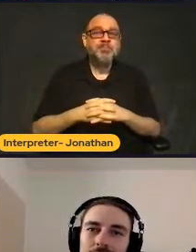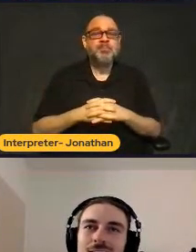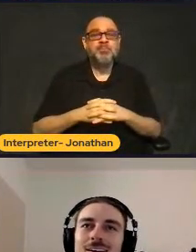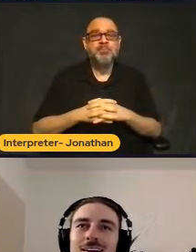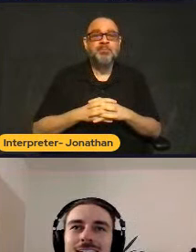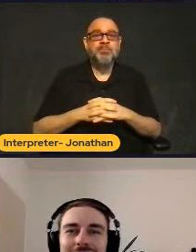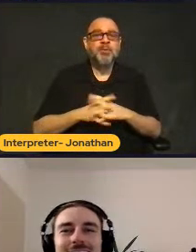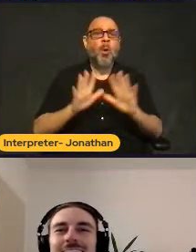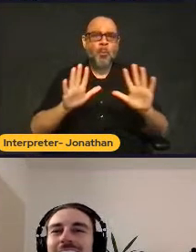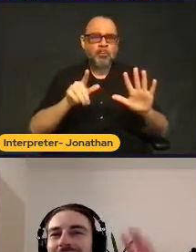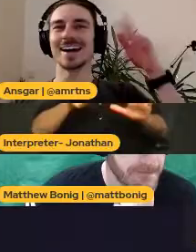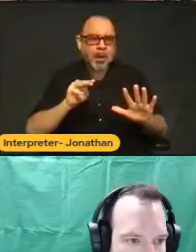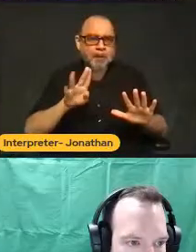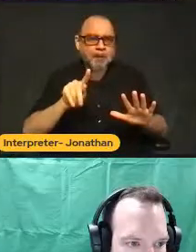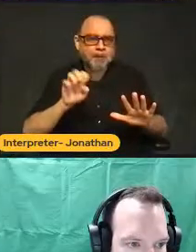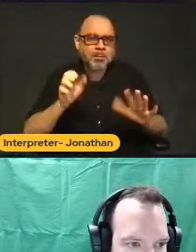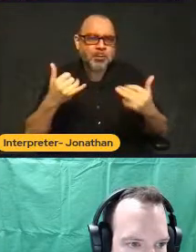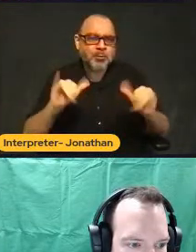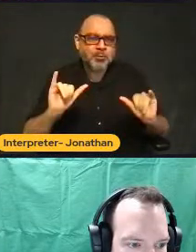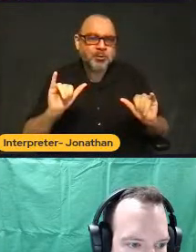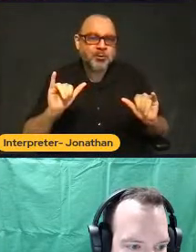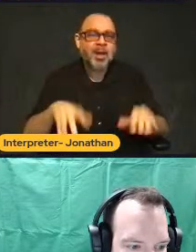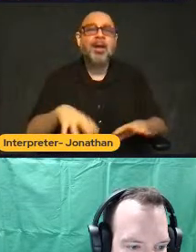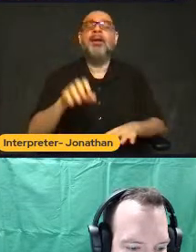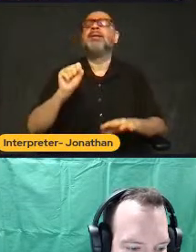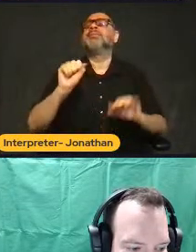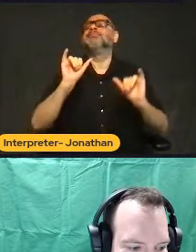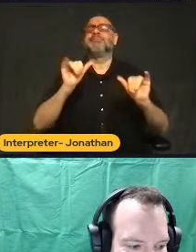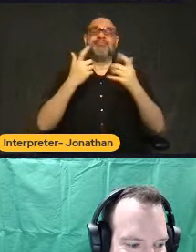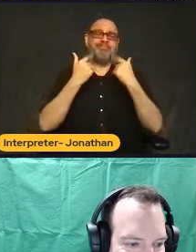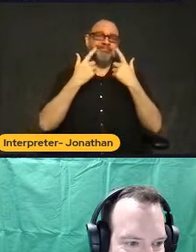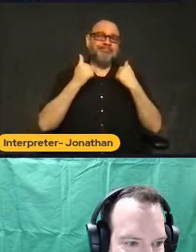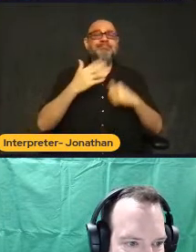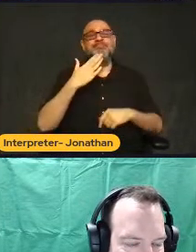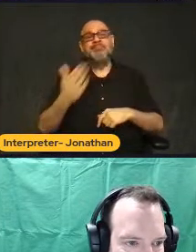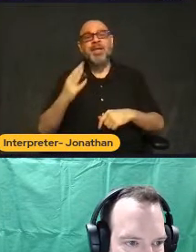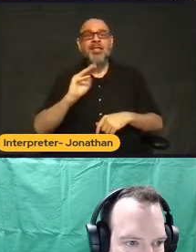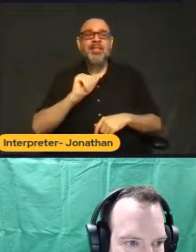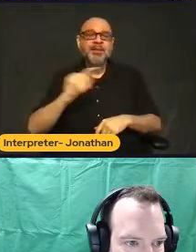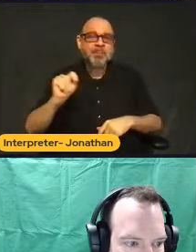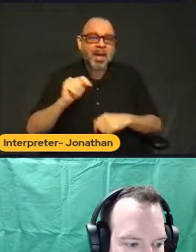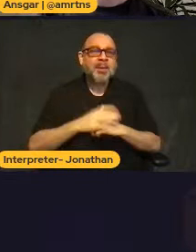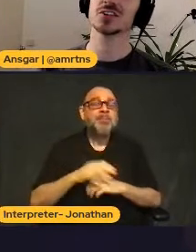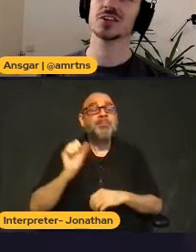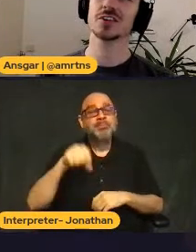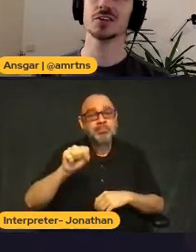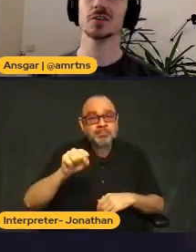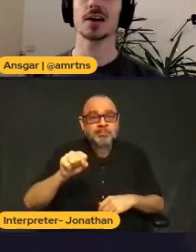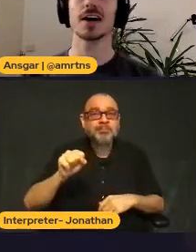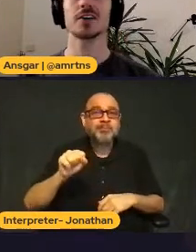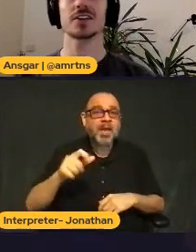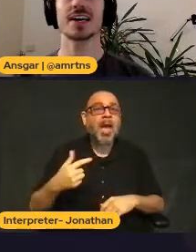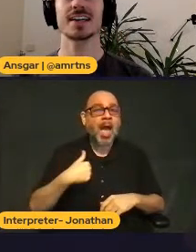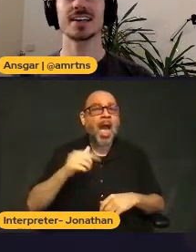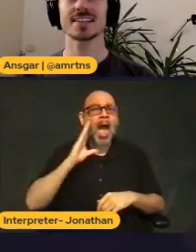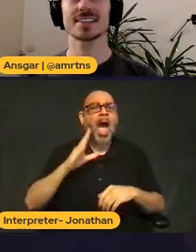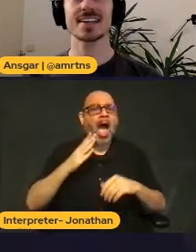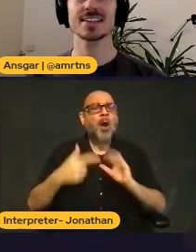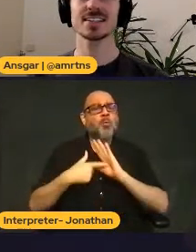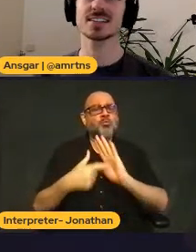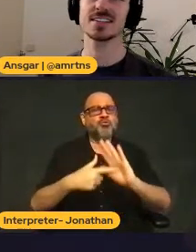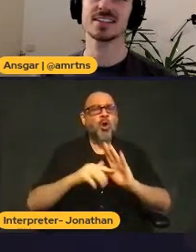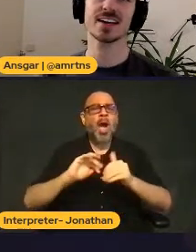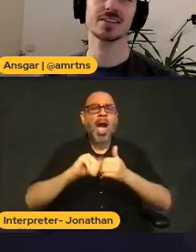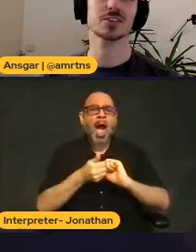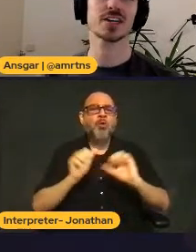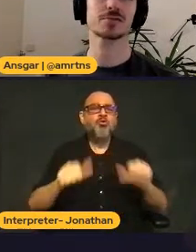You're on mute. There we go. Yeah, I didn't start it. Thanks, Matt. Yeah, I'm going to show you how you can